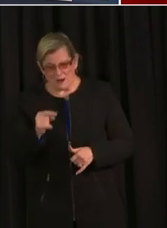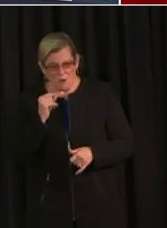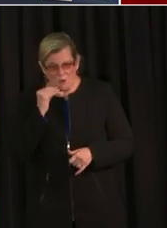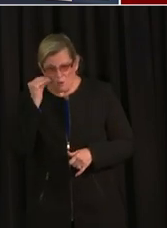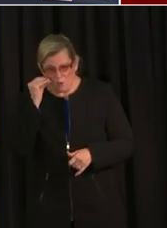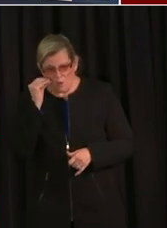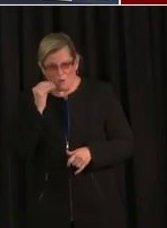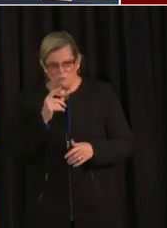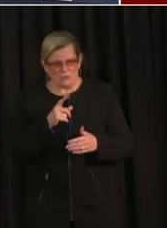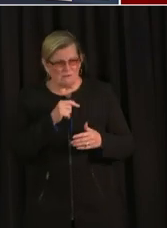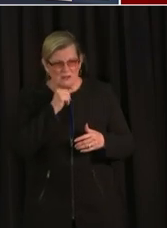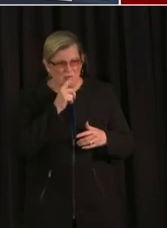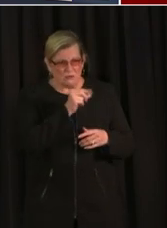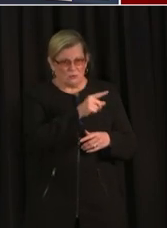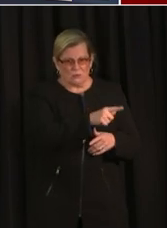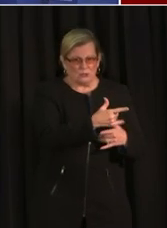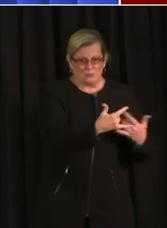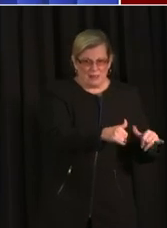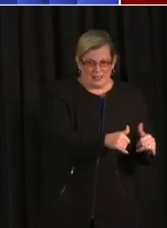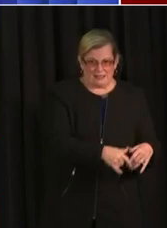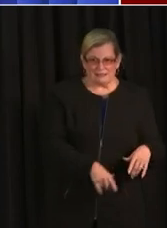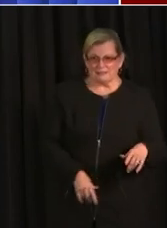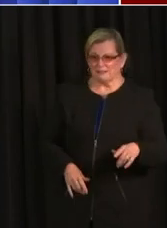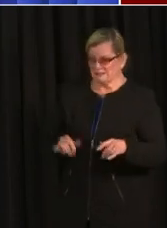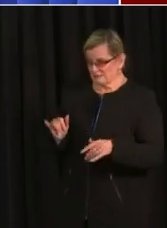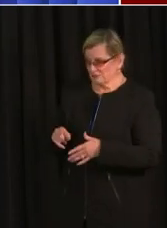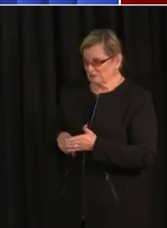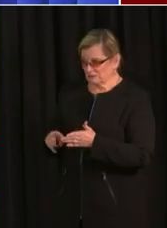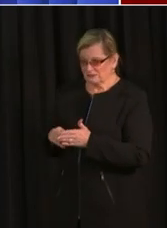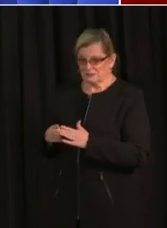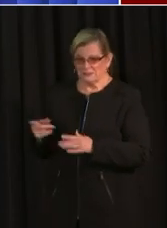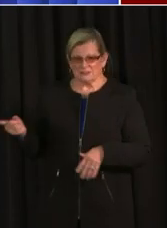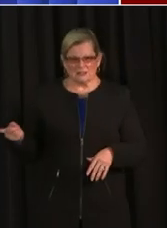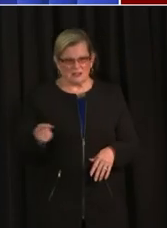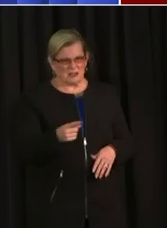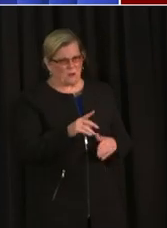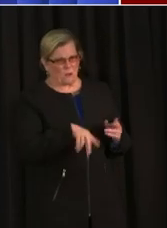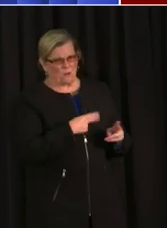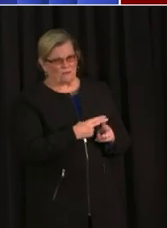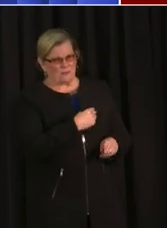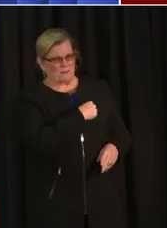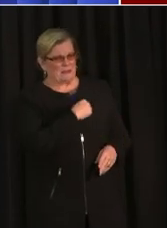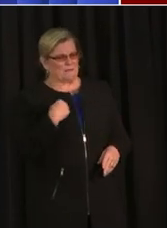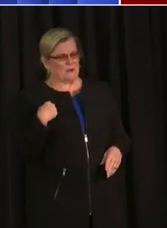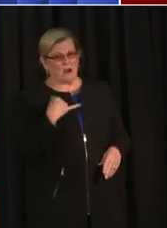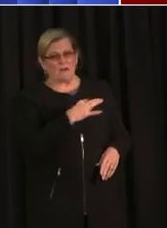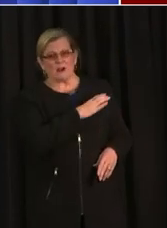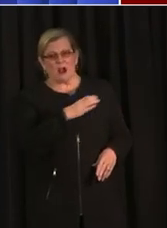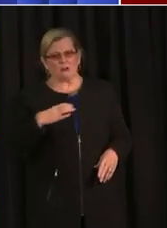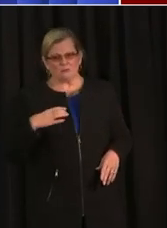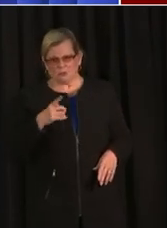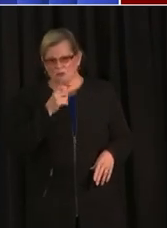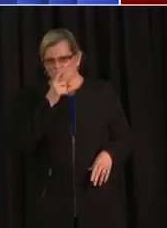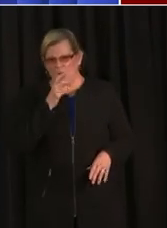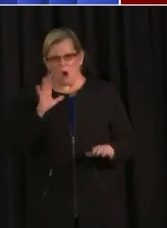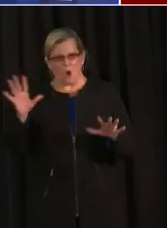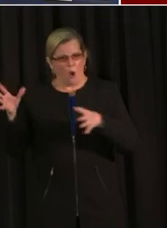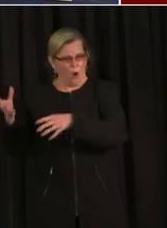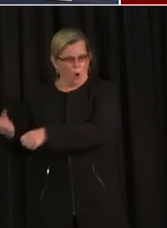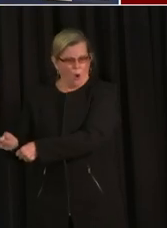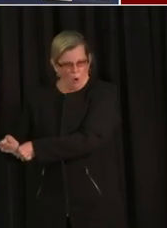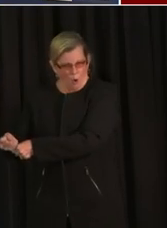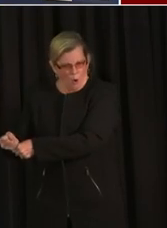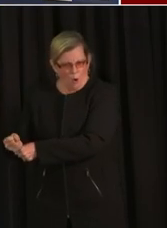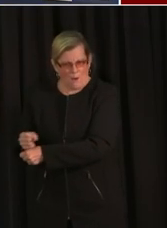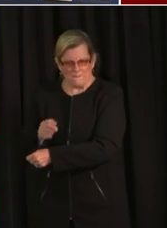essential activities. Yes. Okay, and can I also ask about members of Congress who are going home? To Let their- me read essential travel.